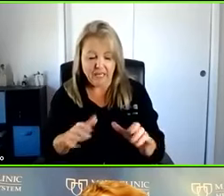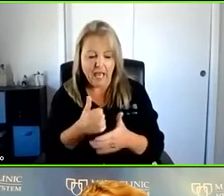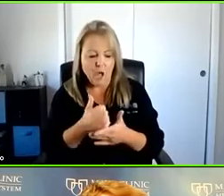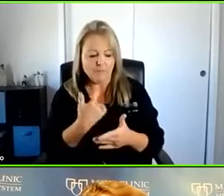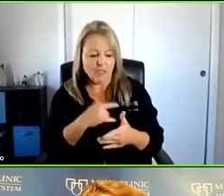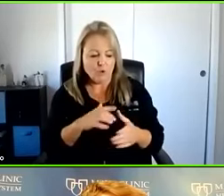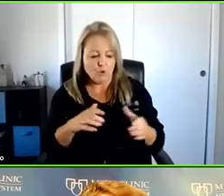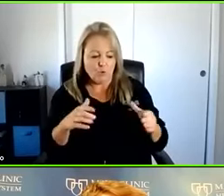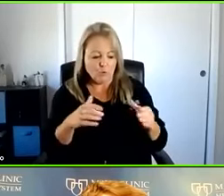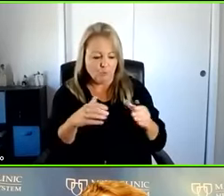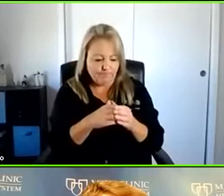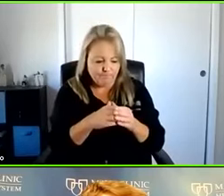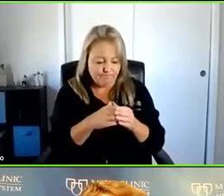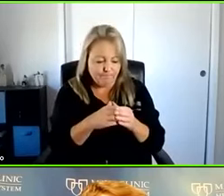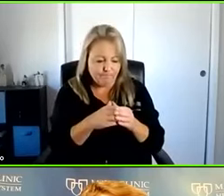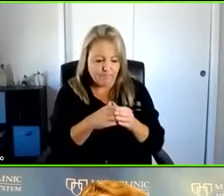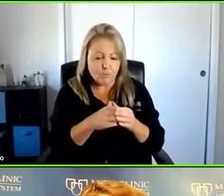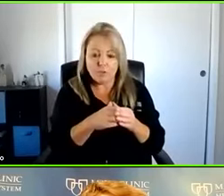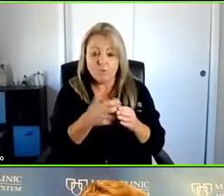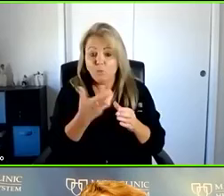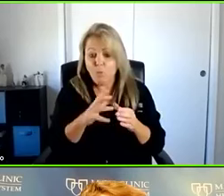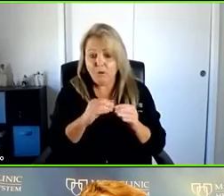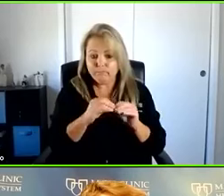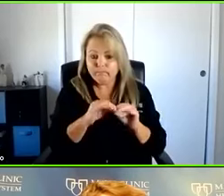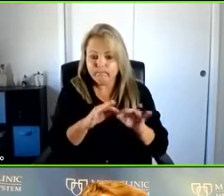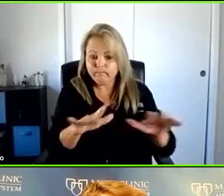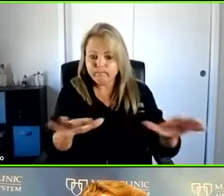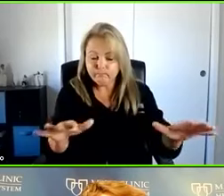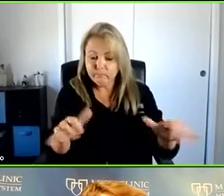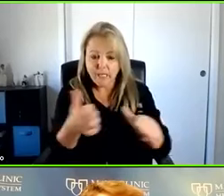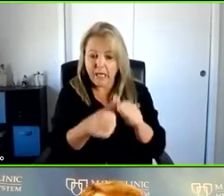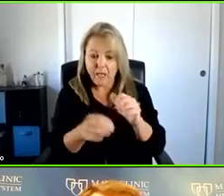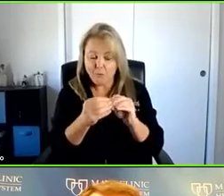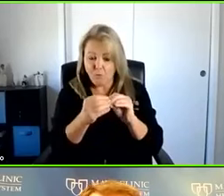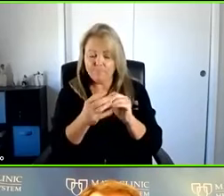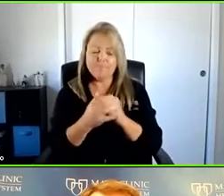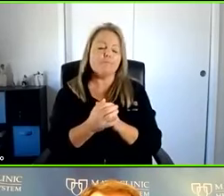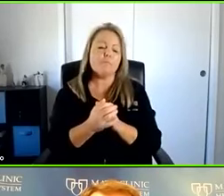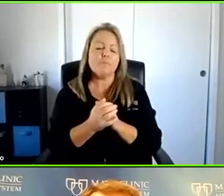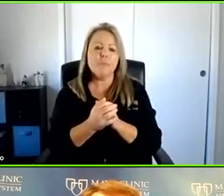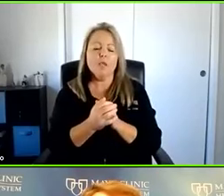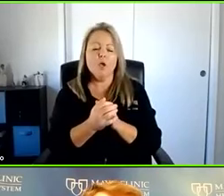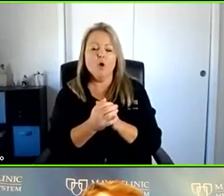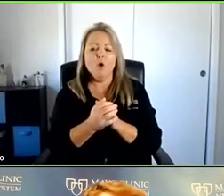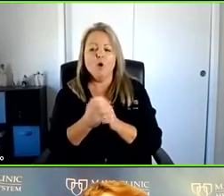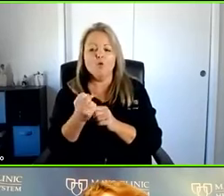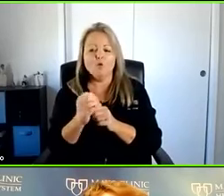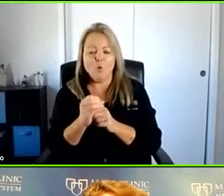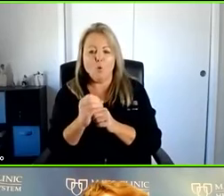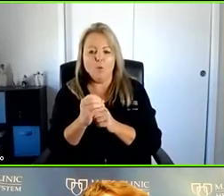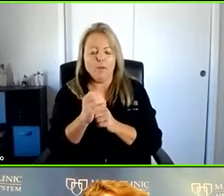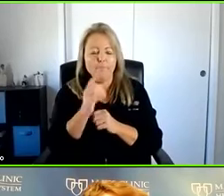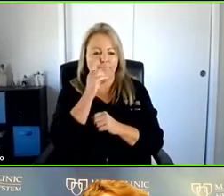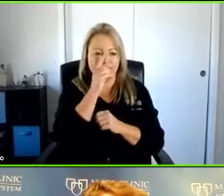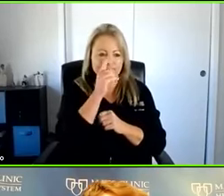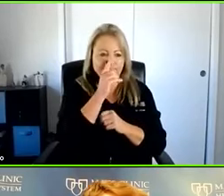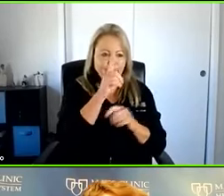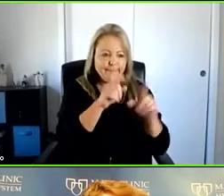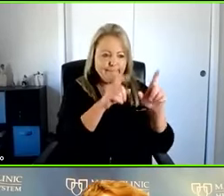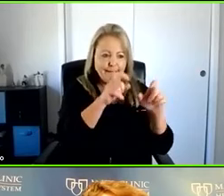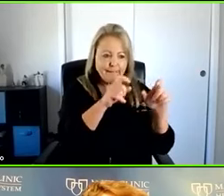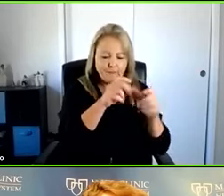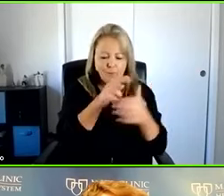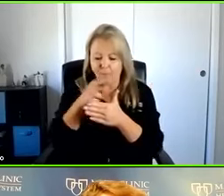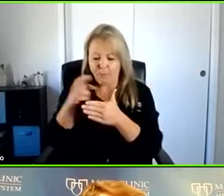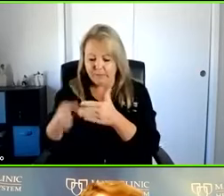tracing efforts to further limit spread in our area. Finally, I'll say that turnaround time is really in a good place right